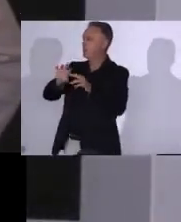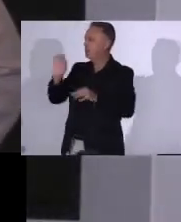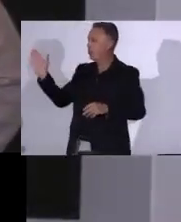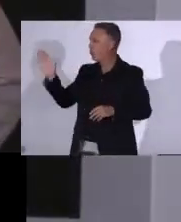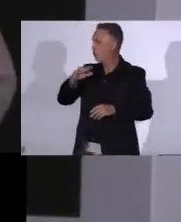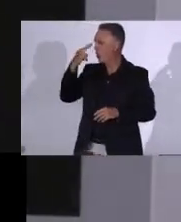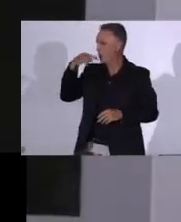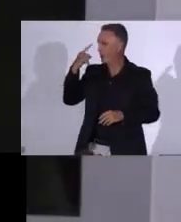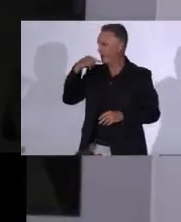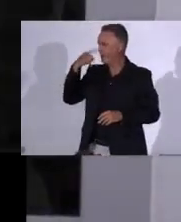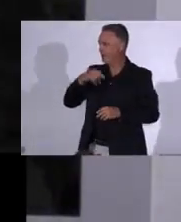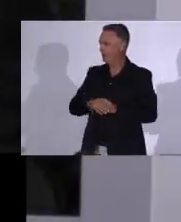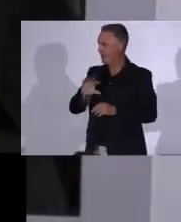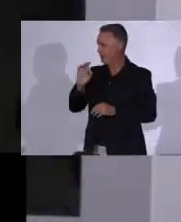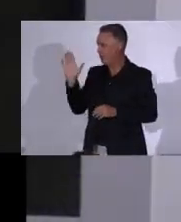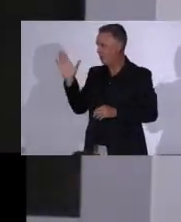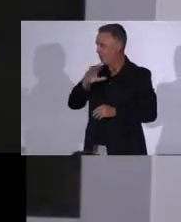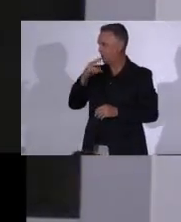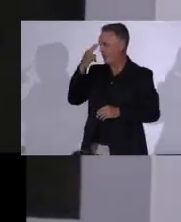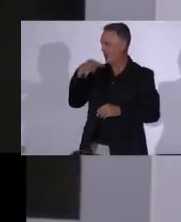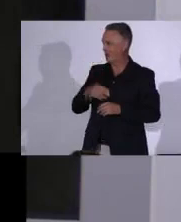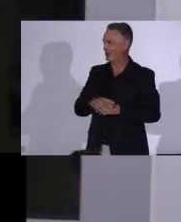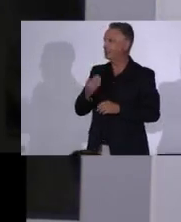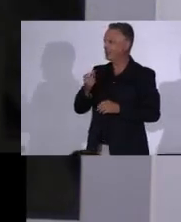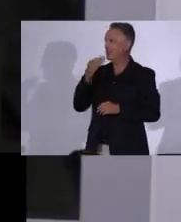oldies. there's some young people there too.